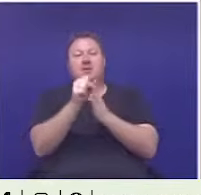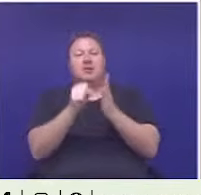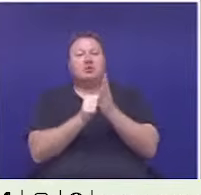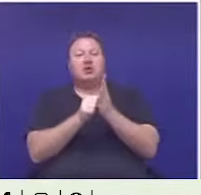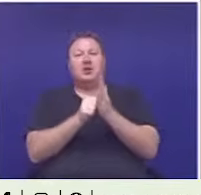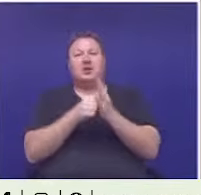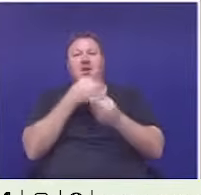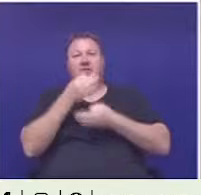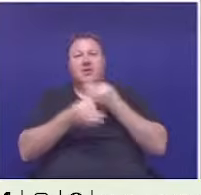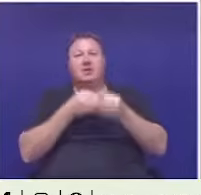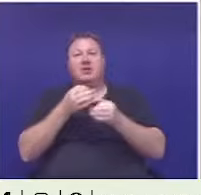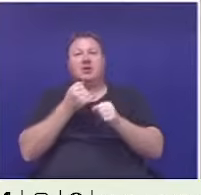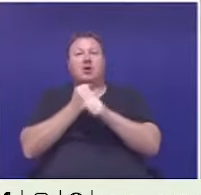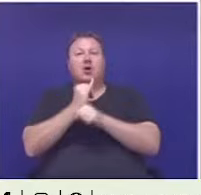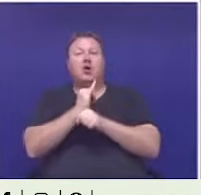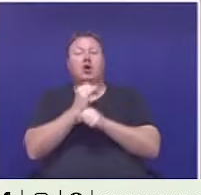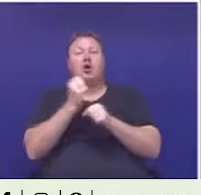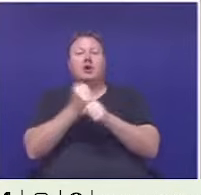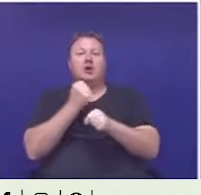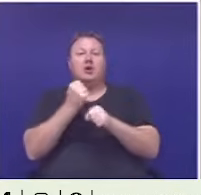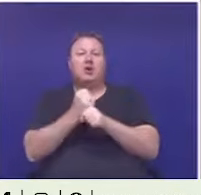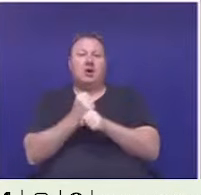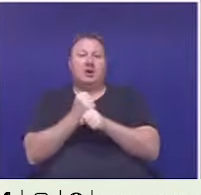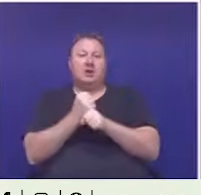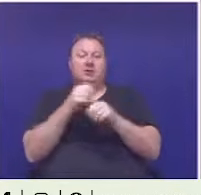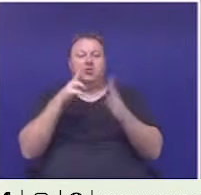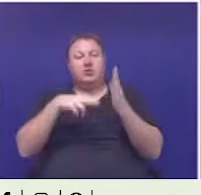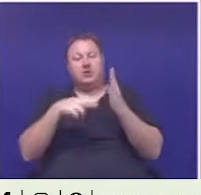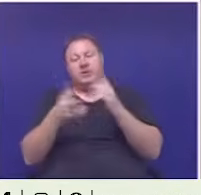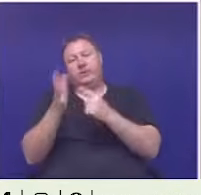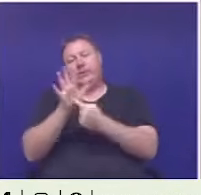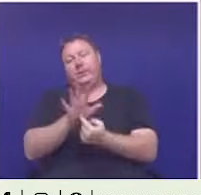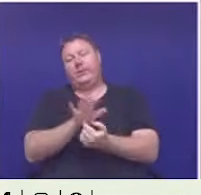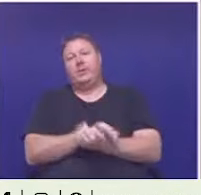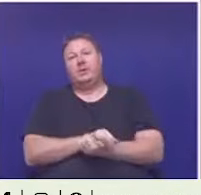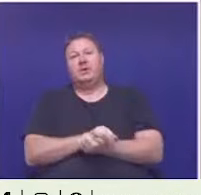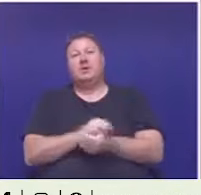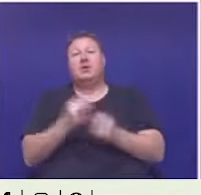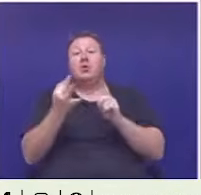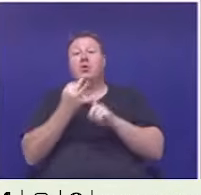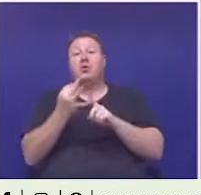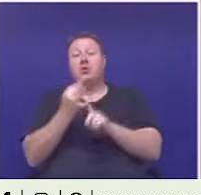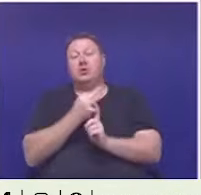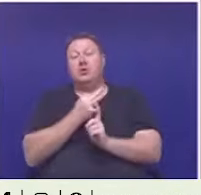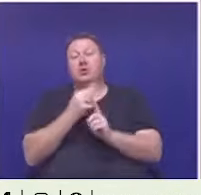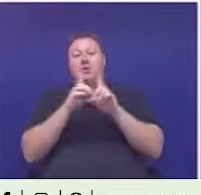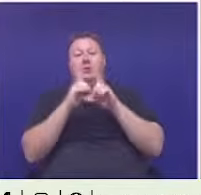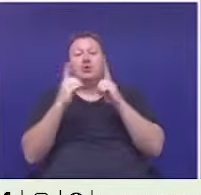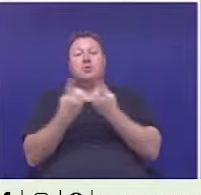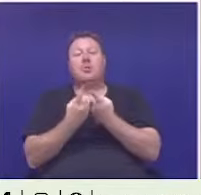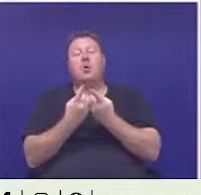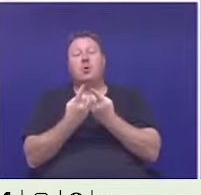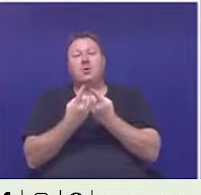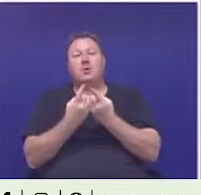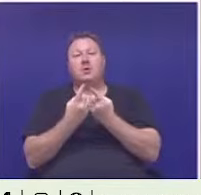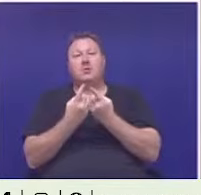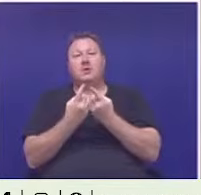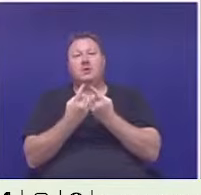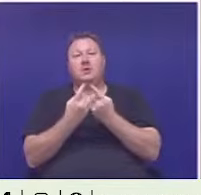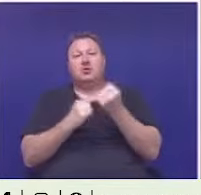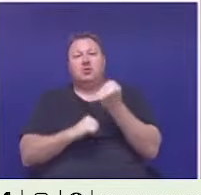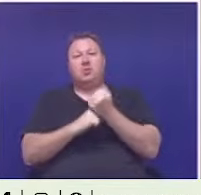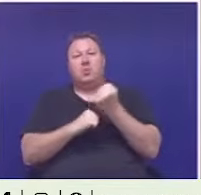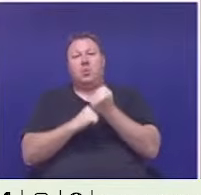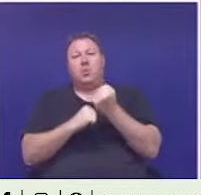strengthened early grade reading assessment toolkit. Thirdly, the department is improving the support for remediation.